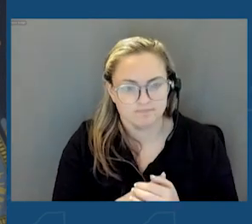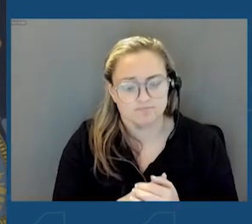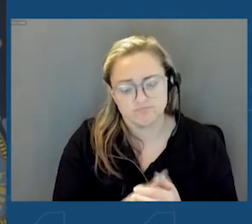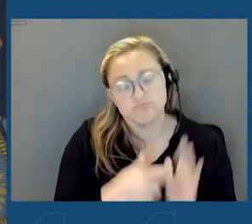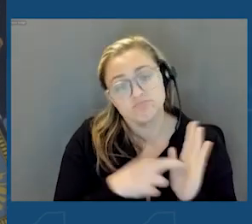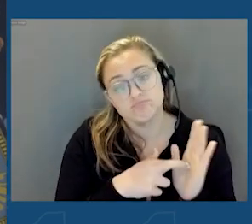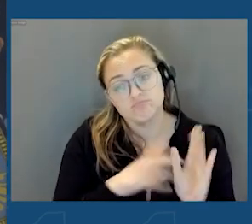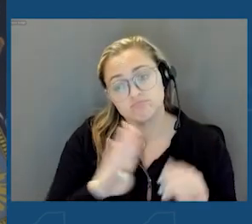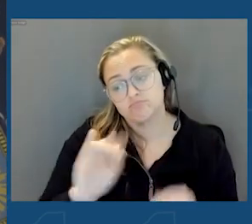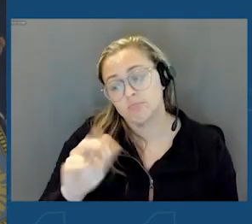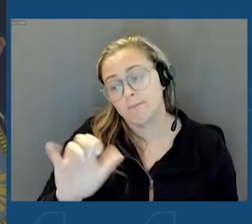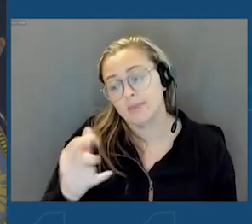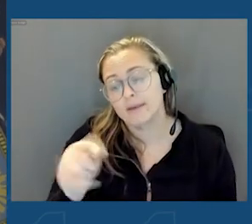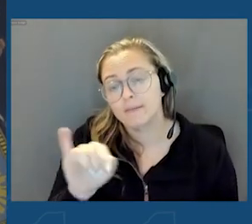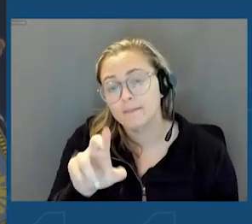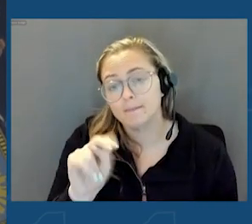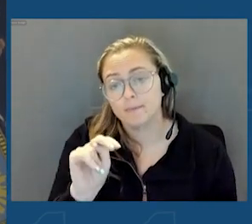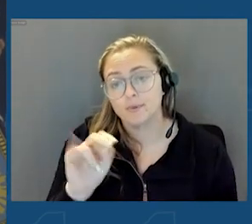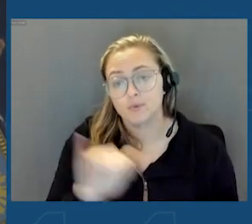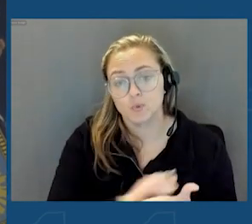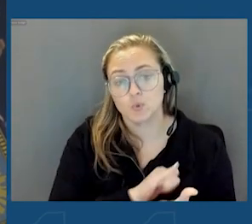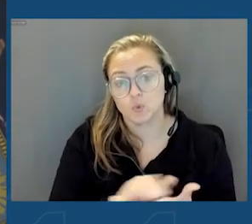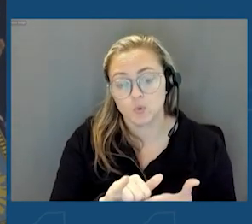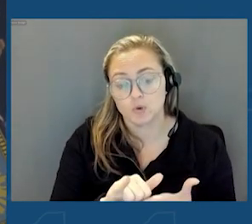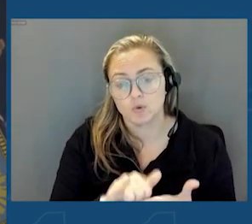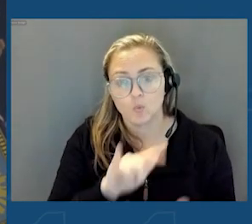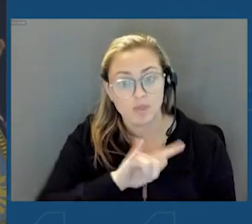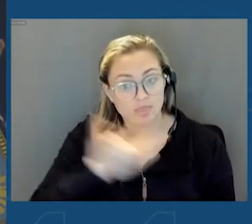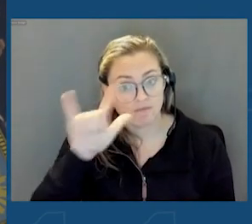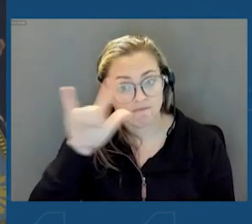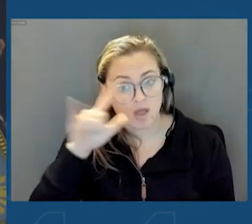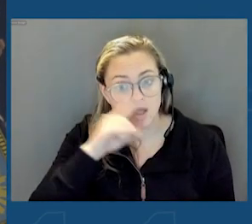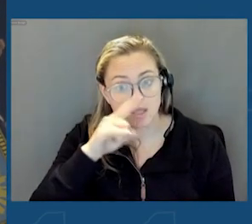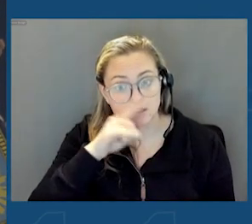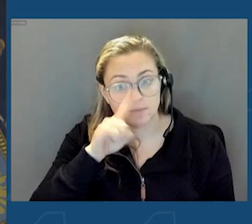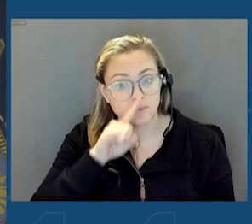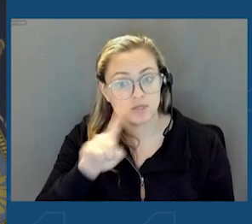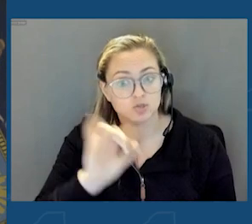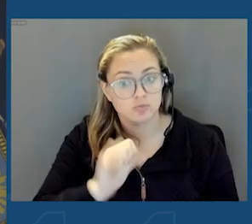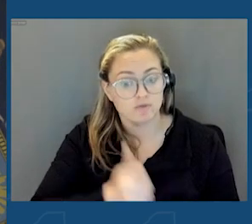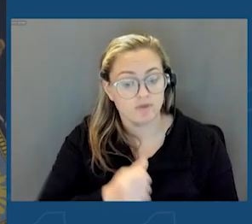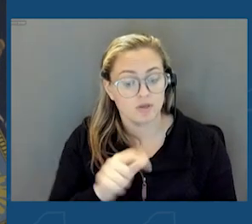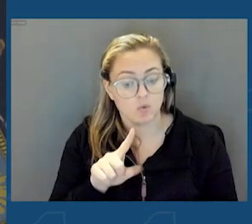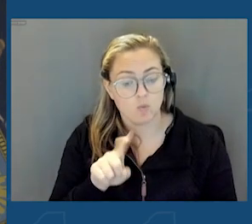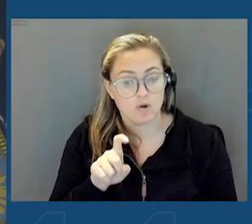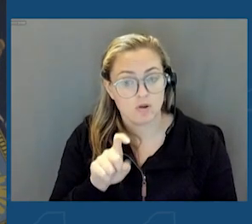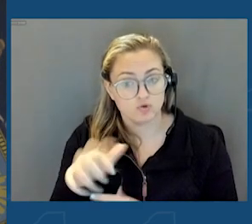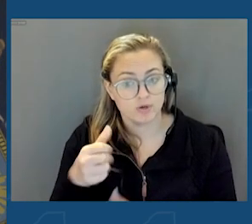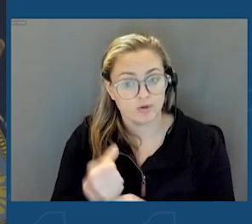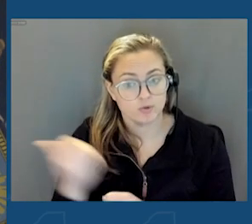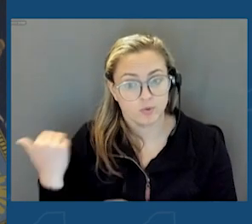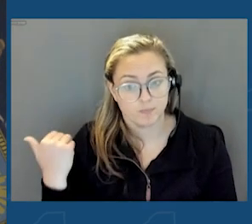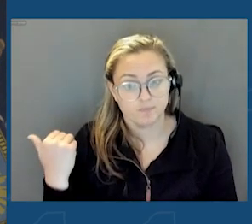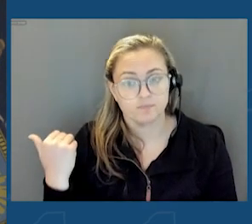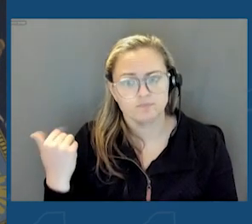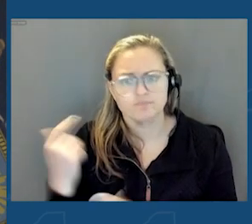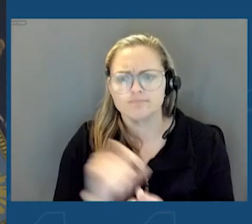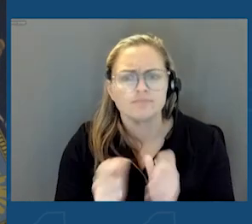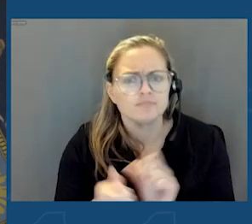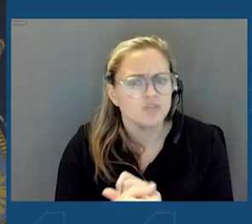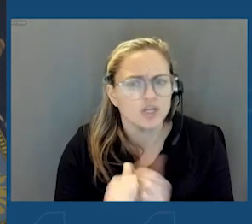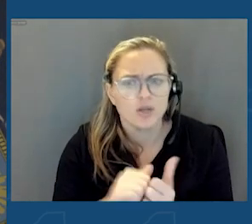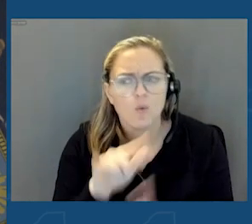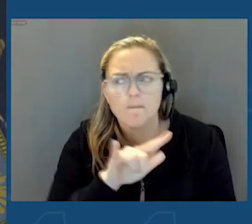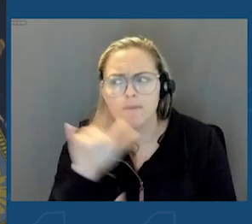Binghamton, New York, where flight simulation was invented 100 years ago. It changed the way pilots